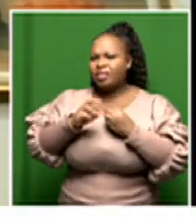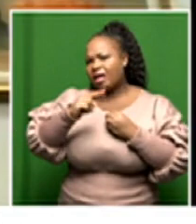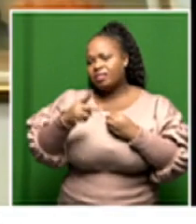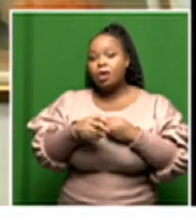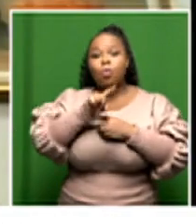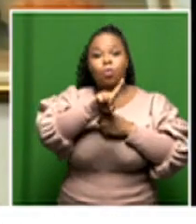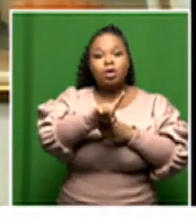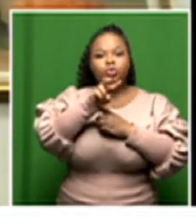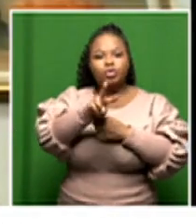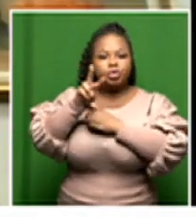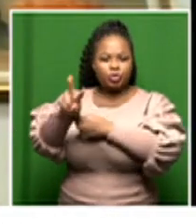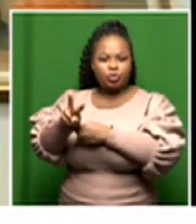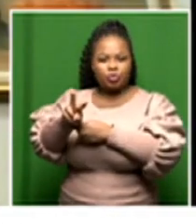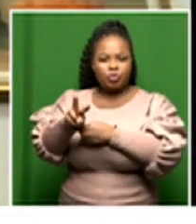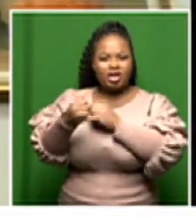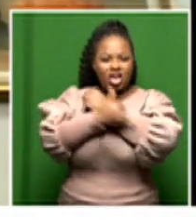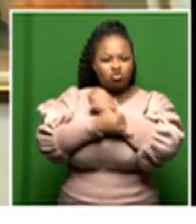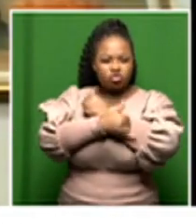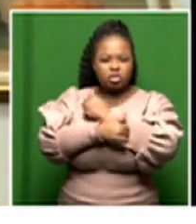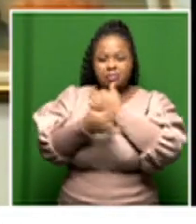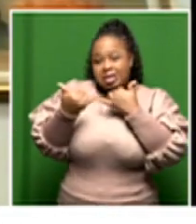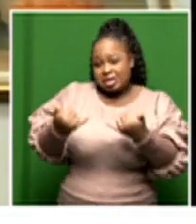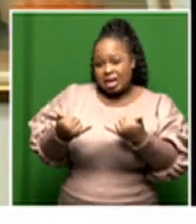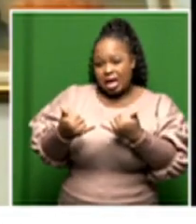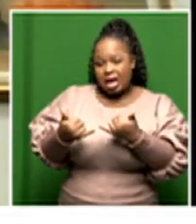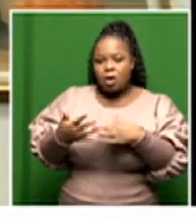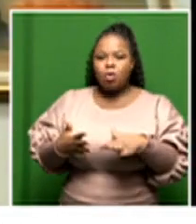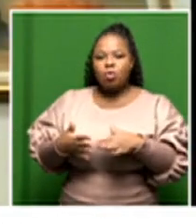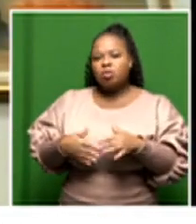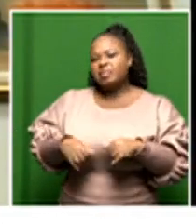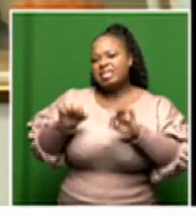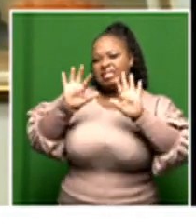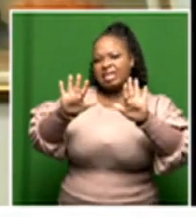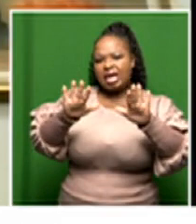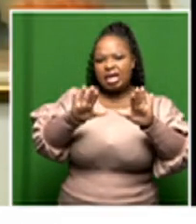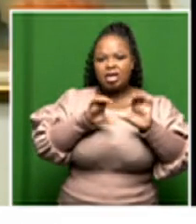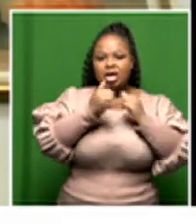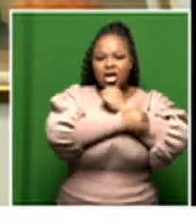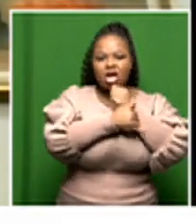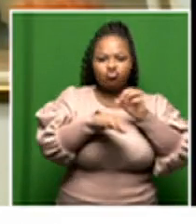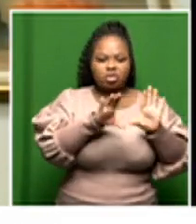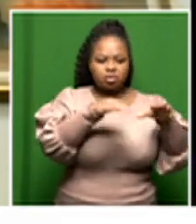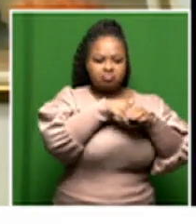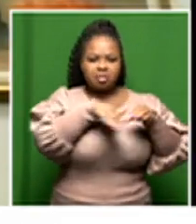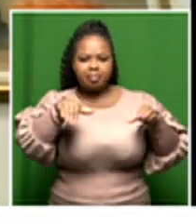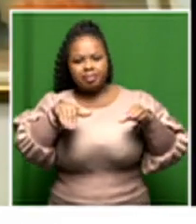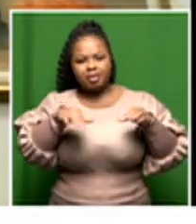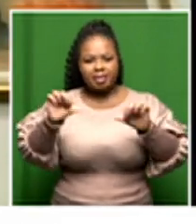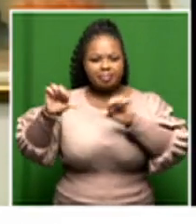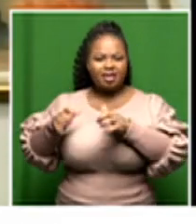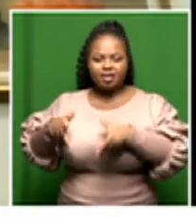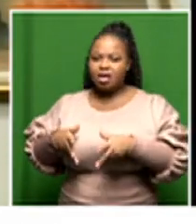closing 10, so we will have 112. And of course, we will continue to look at